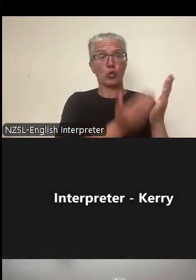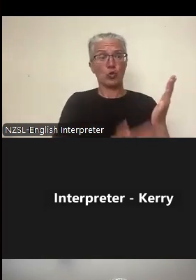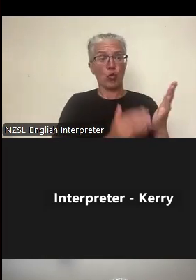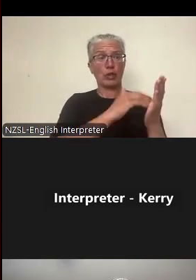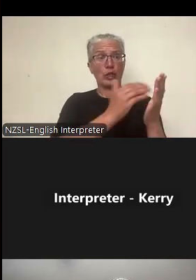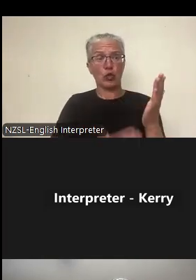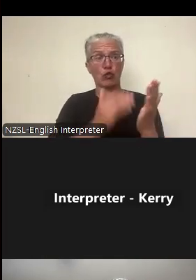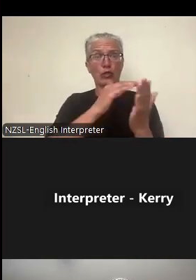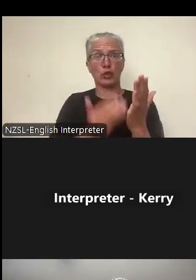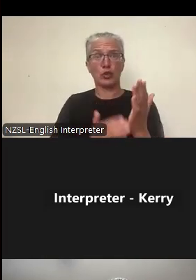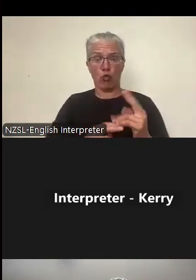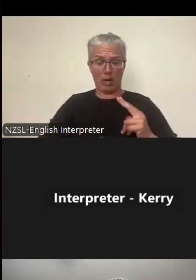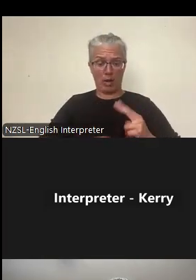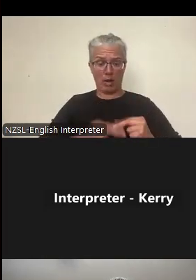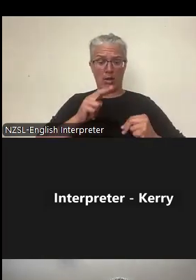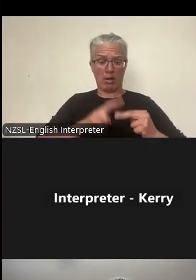time.